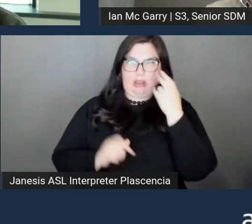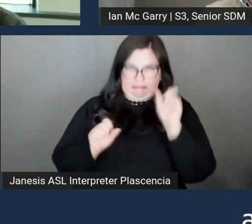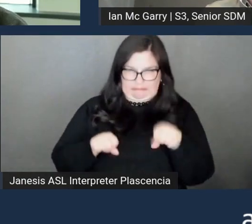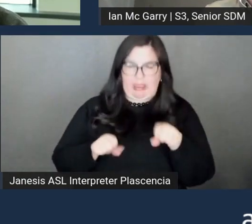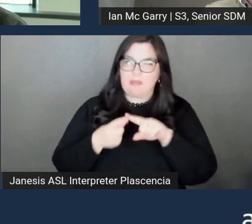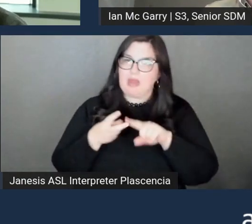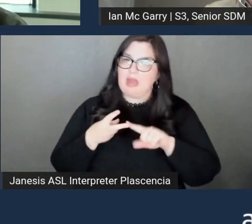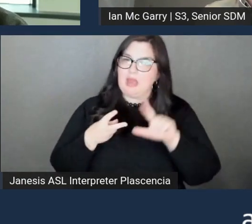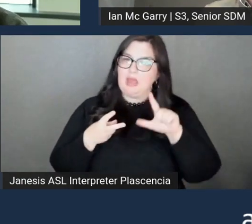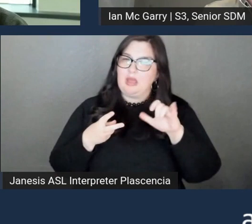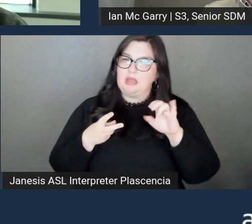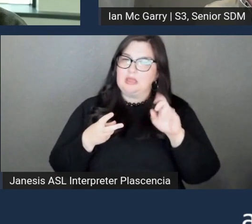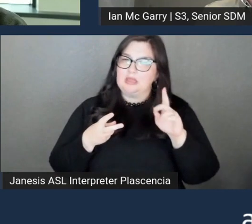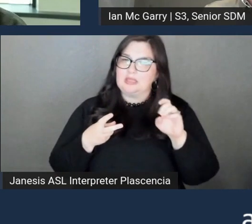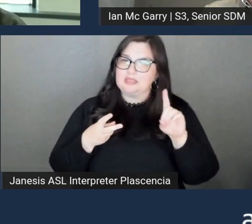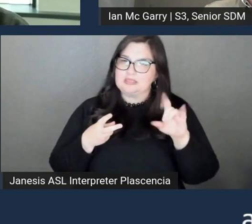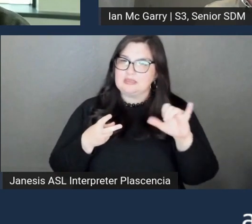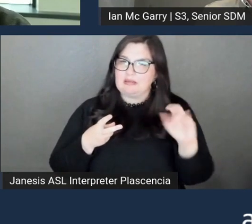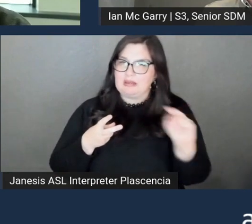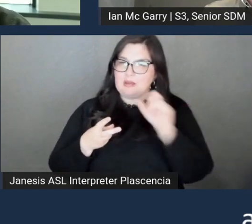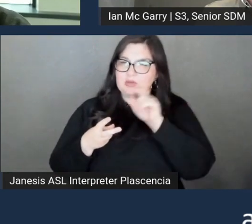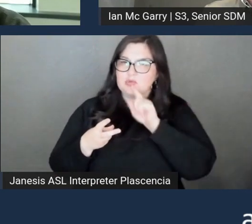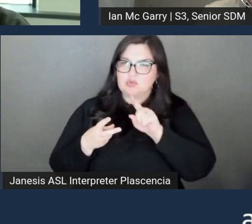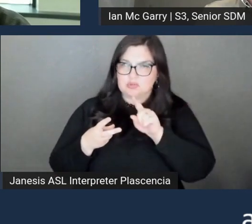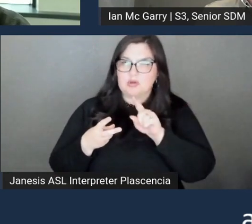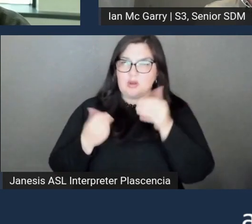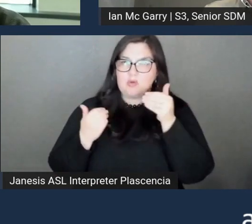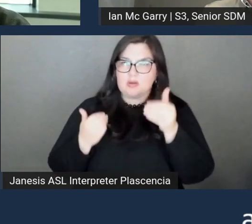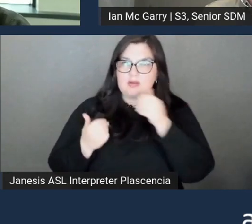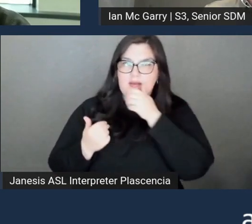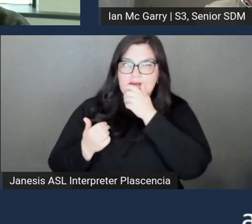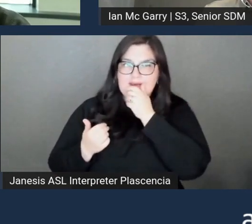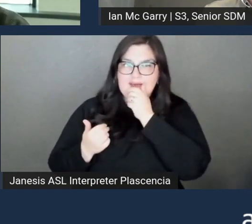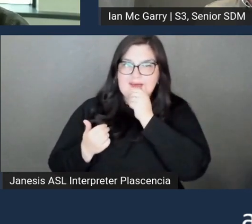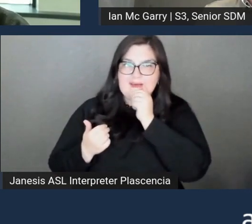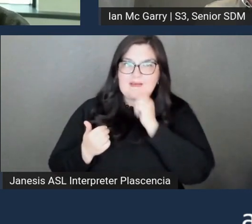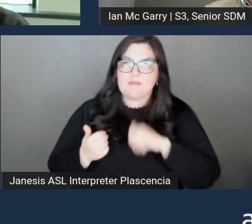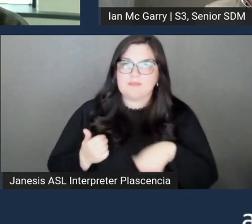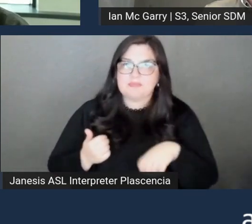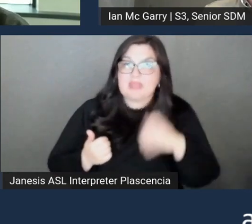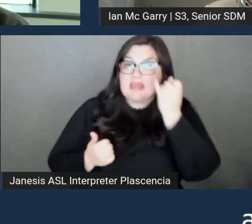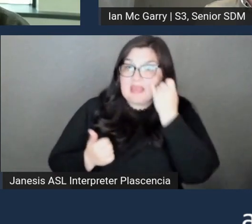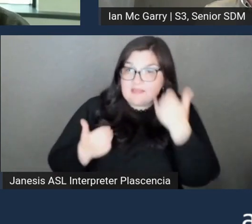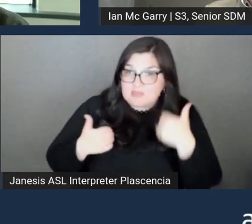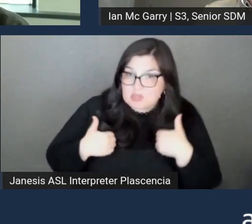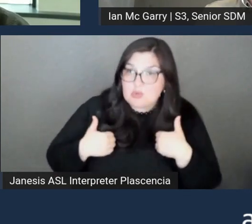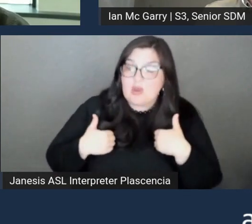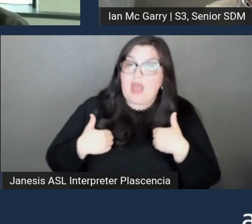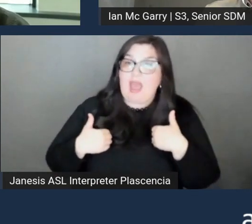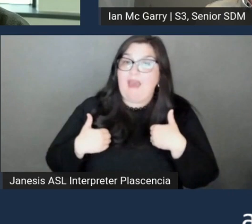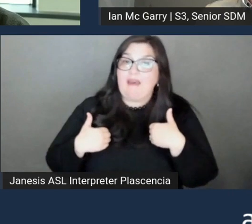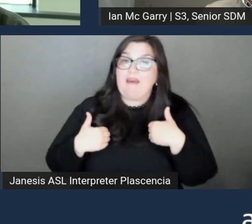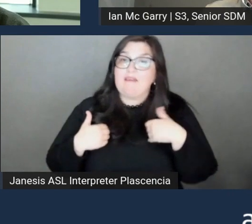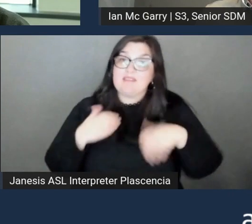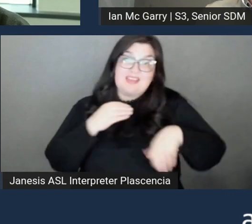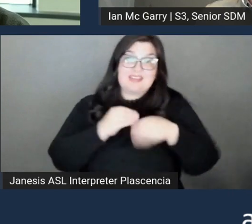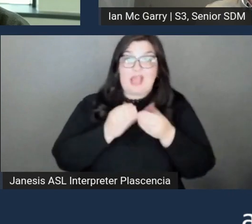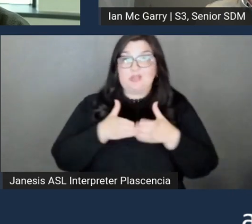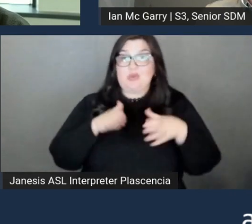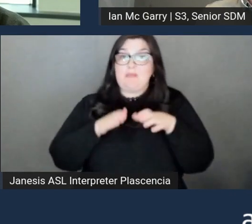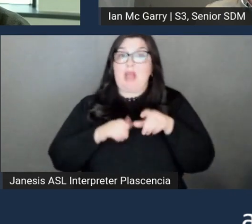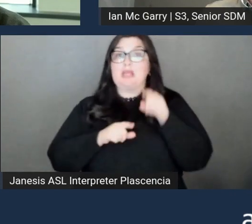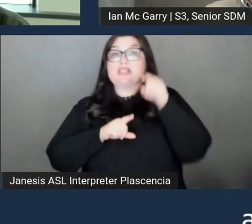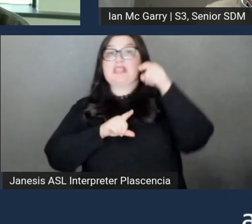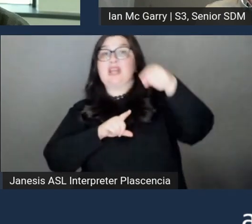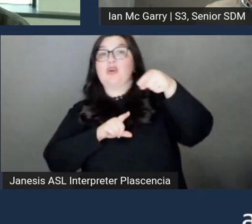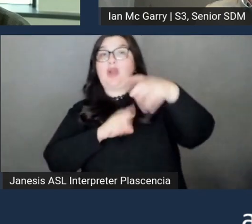So make sure to check out the blog post on this launch. And yeah, if you have an S3 bucket that's sitting across the globe and you want your